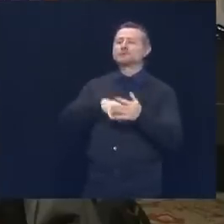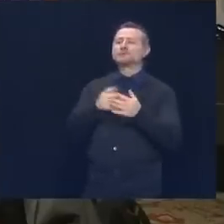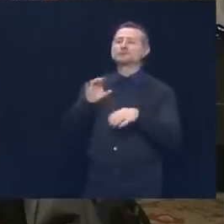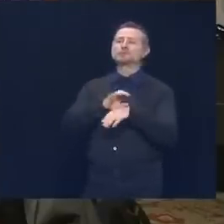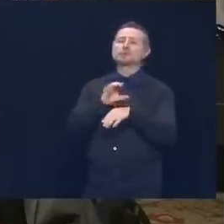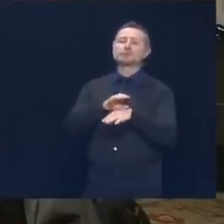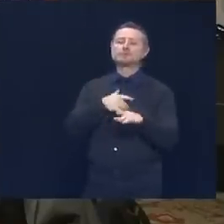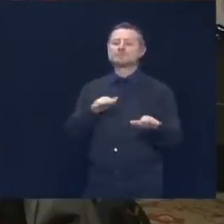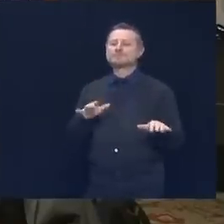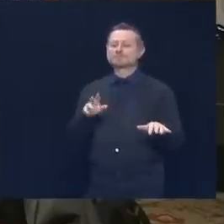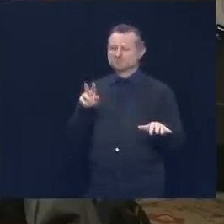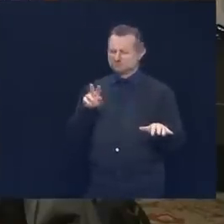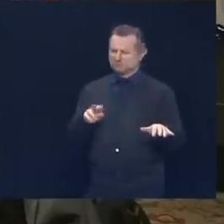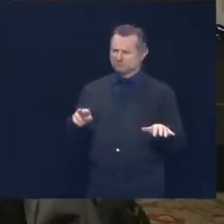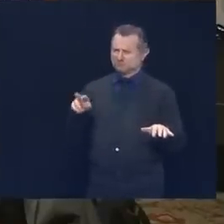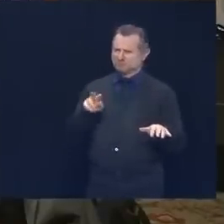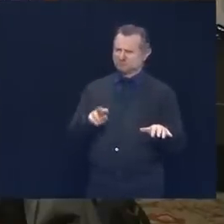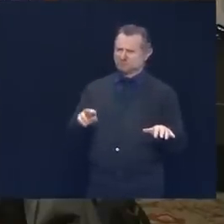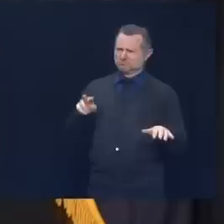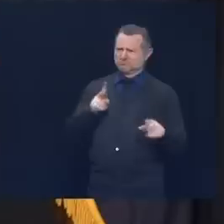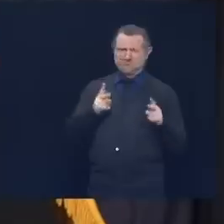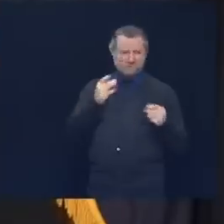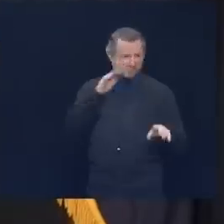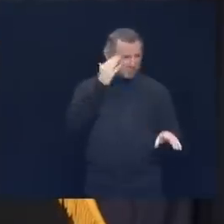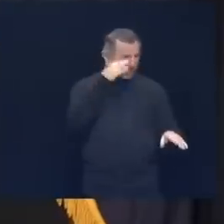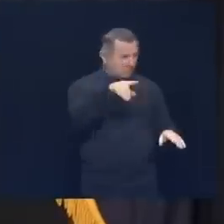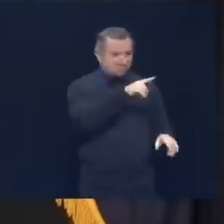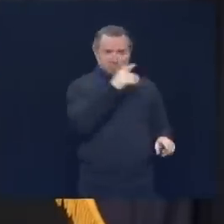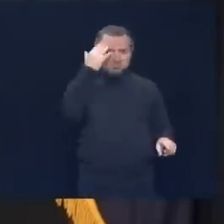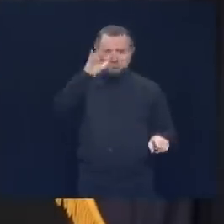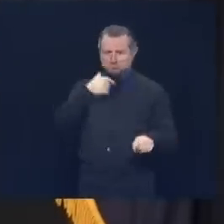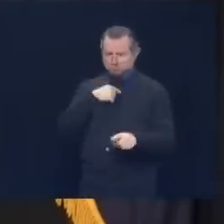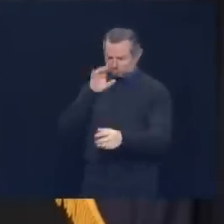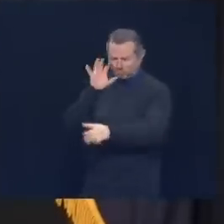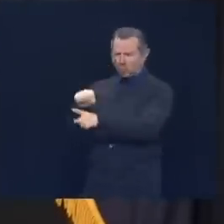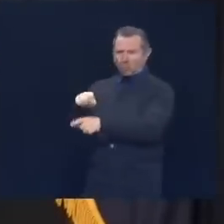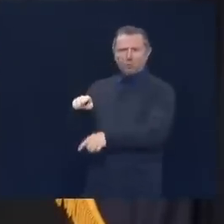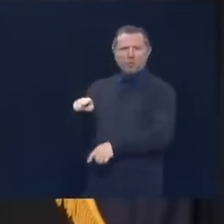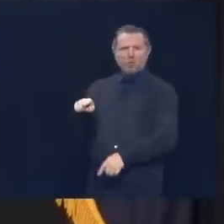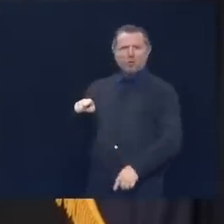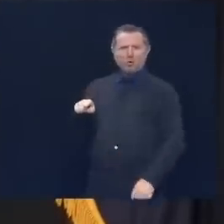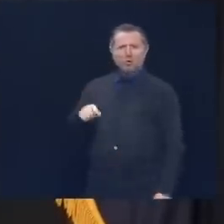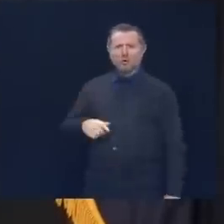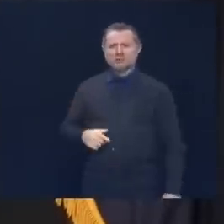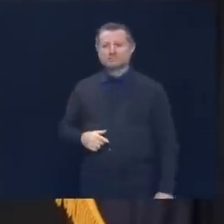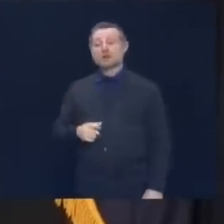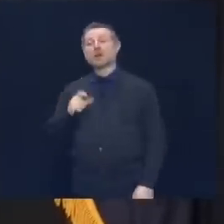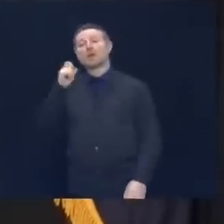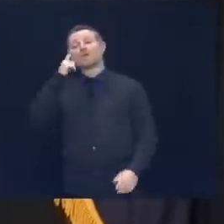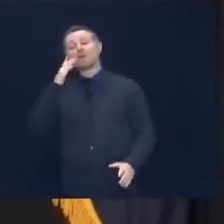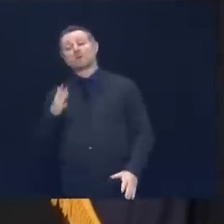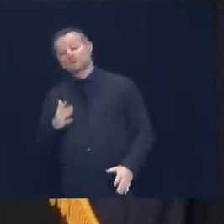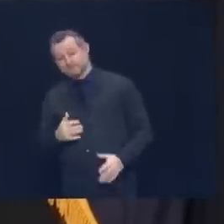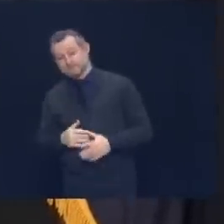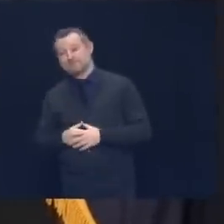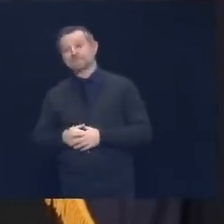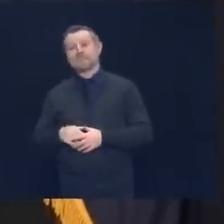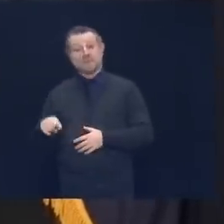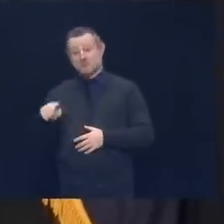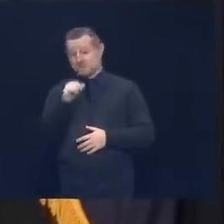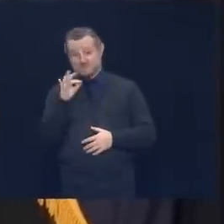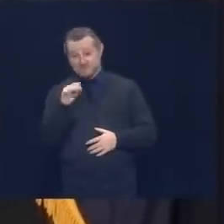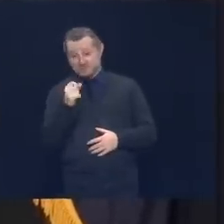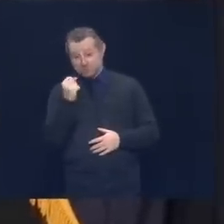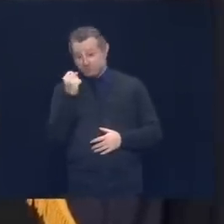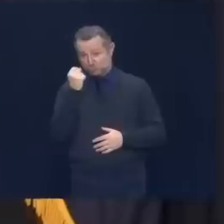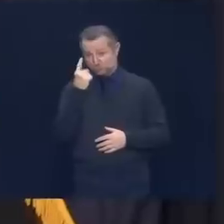public would, you know, appreciate having a better idea. Well, look, if there's anyone in the public who doesn't understand